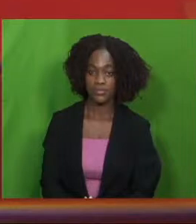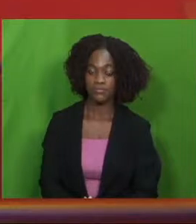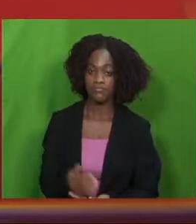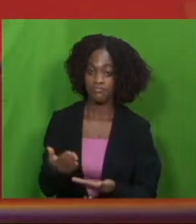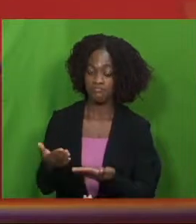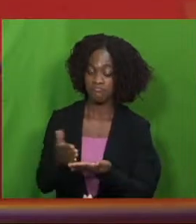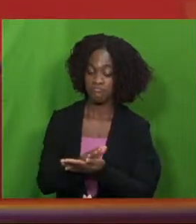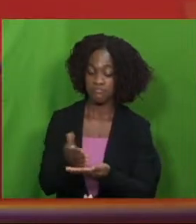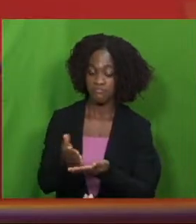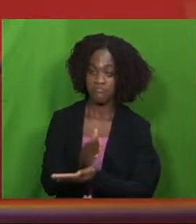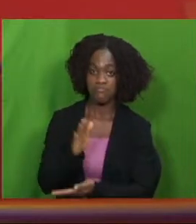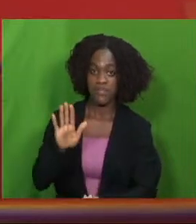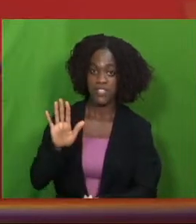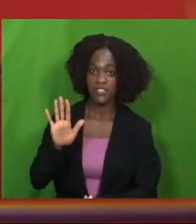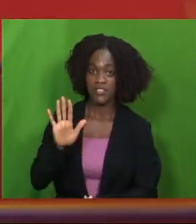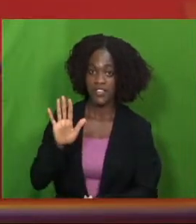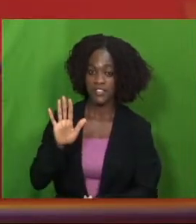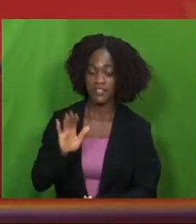Page 5.